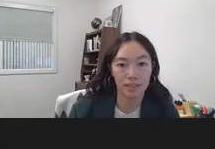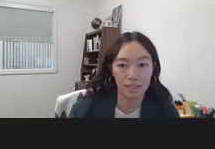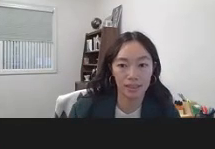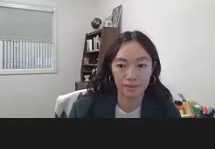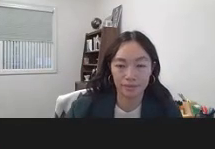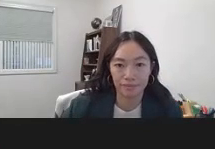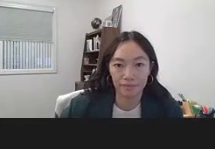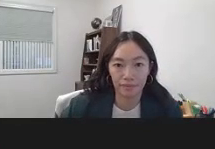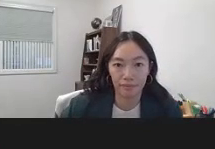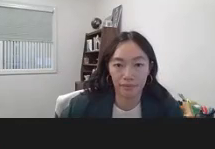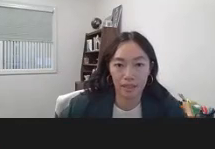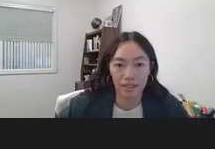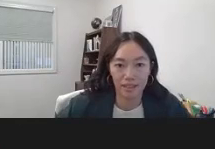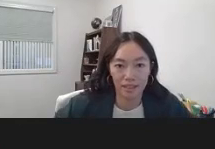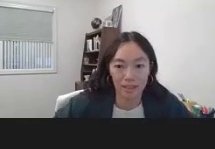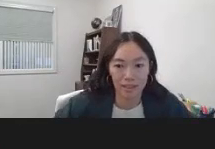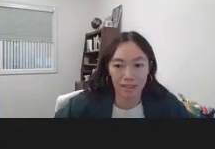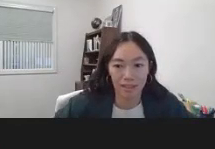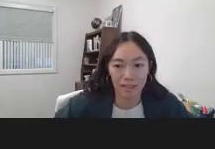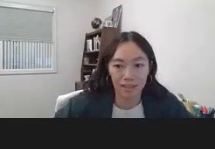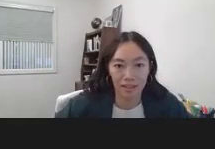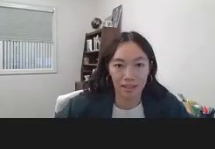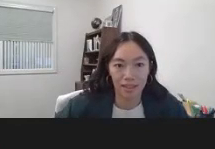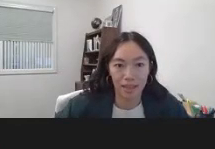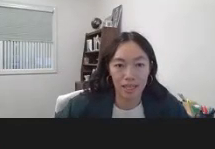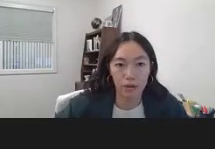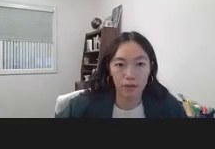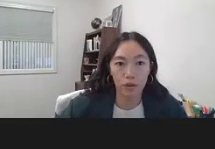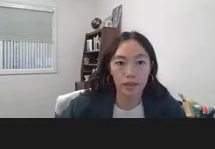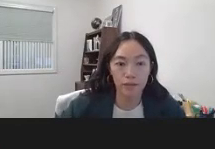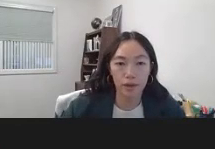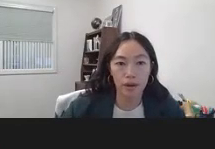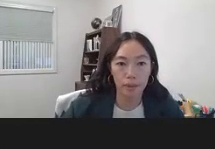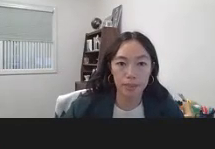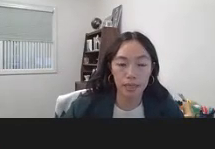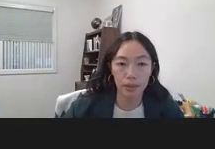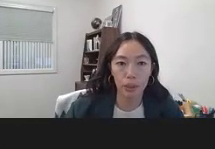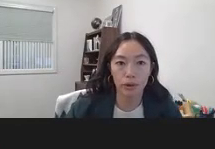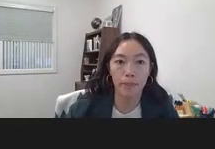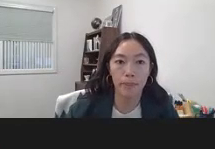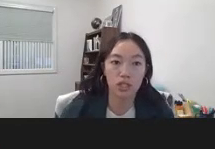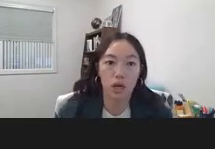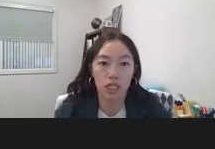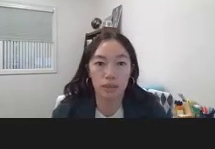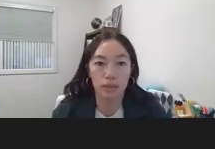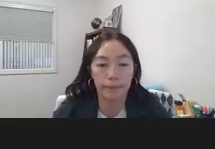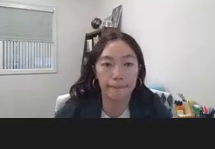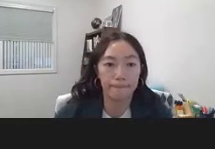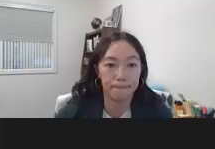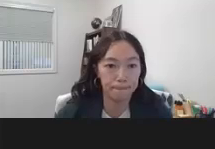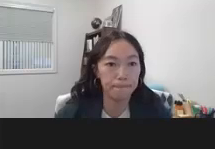well. Awesome. Thank you, Stephanie. Thank you. If you're looking for it on our website, you can go to our main